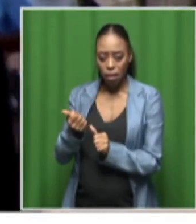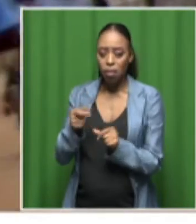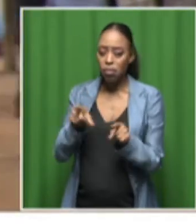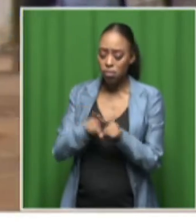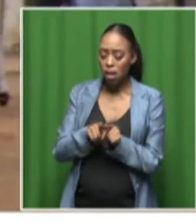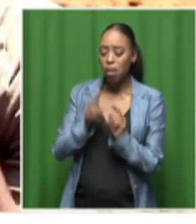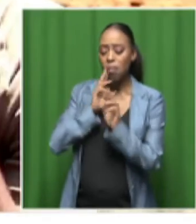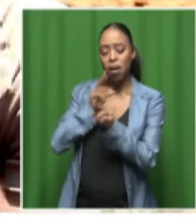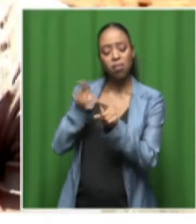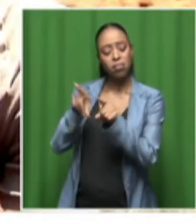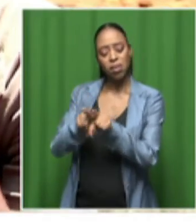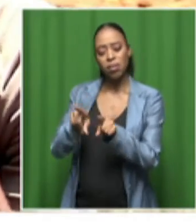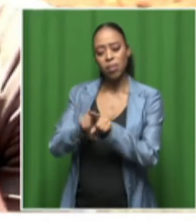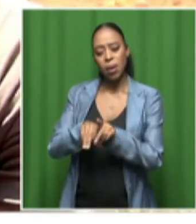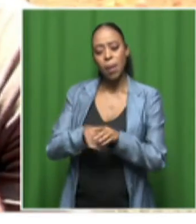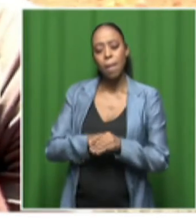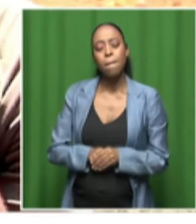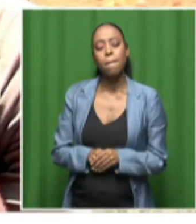same answer.